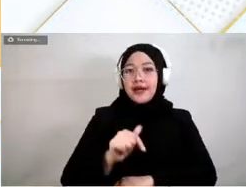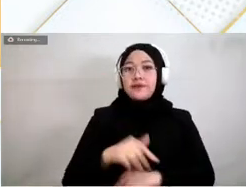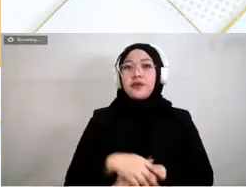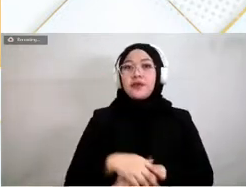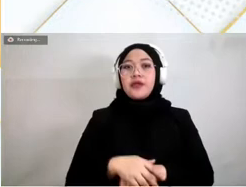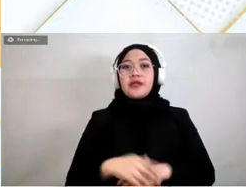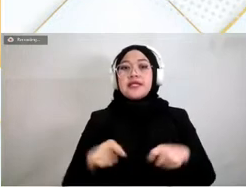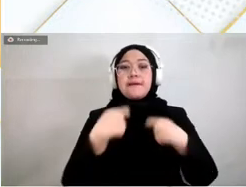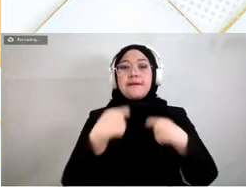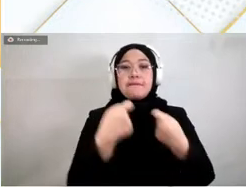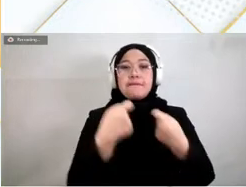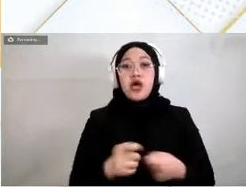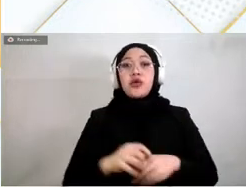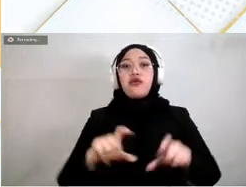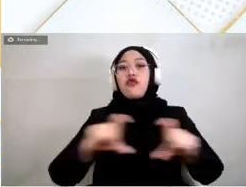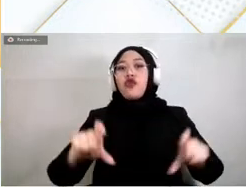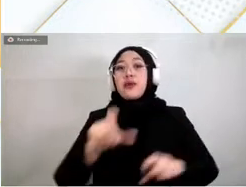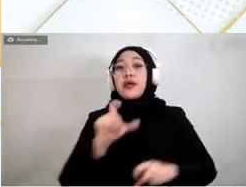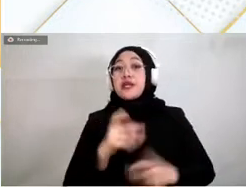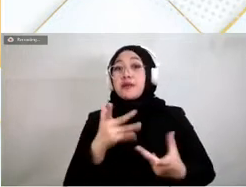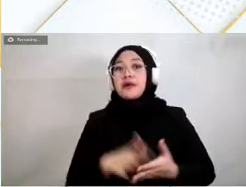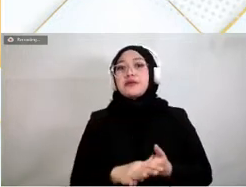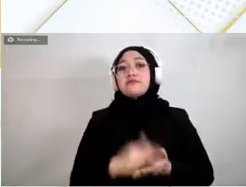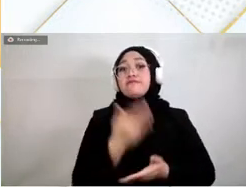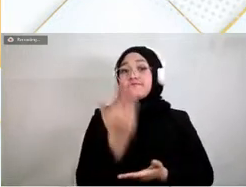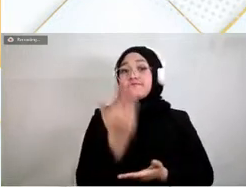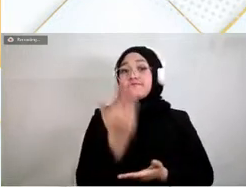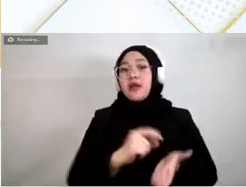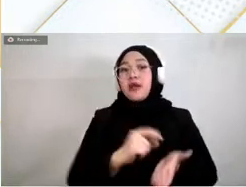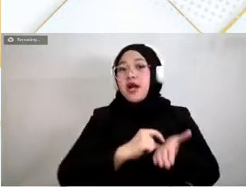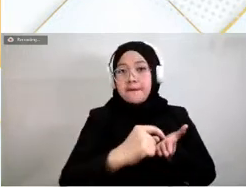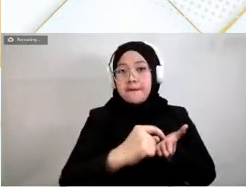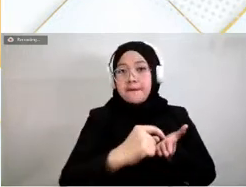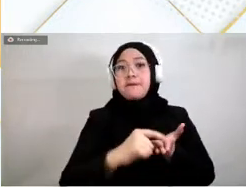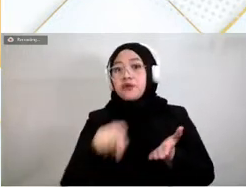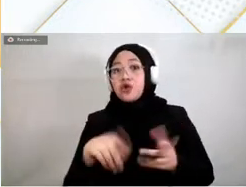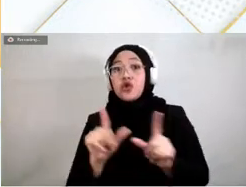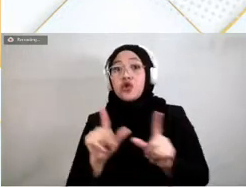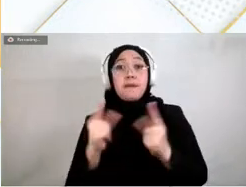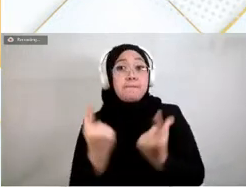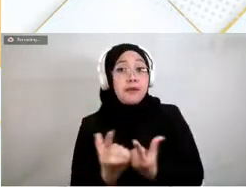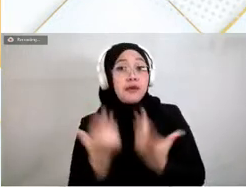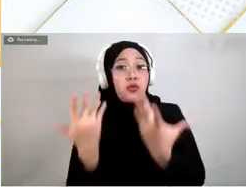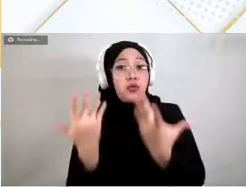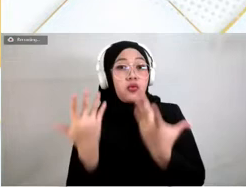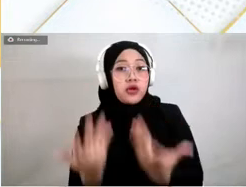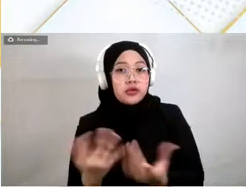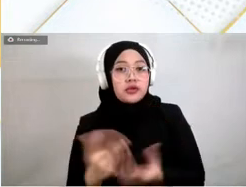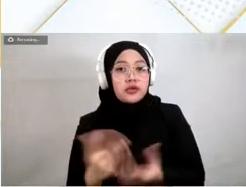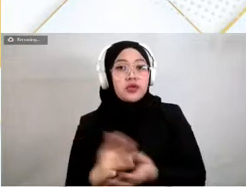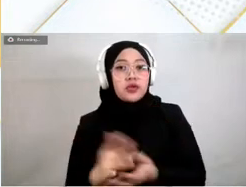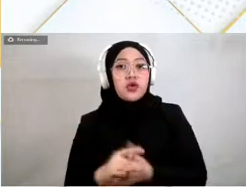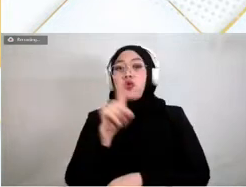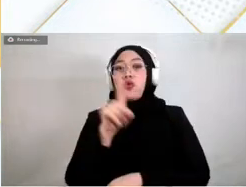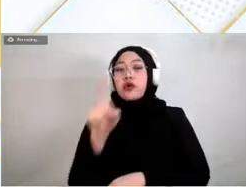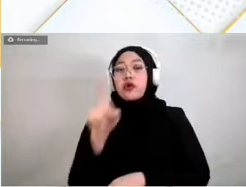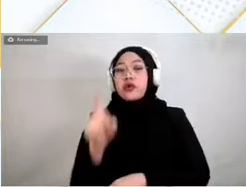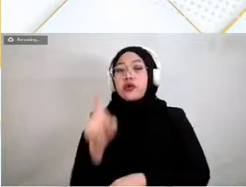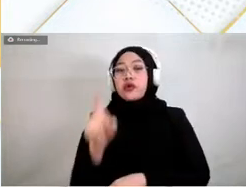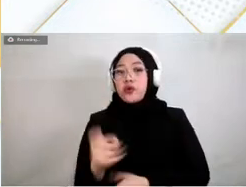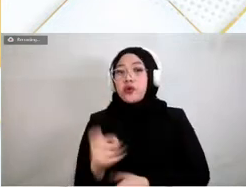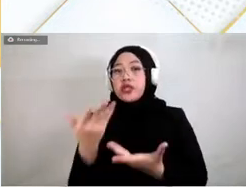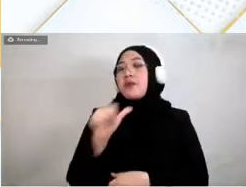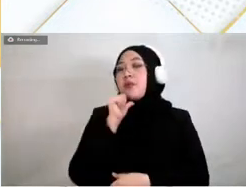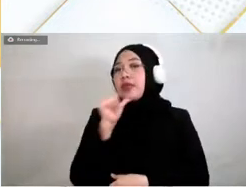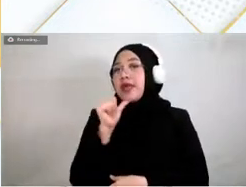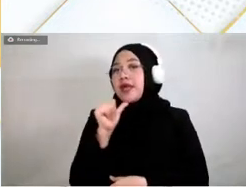in this format, which is you name your, well, of course, your name, and then your institution, your question, and who the question is for. So